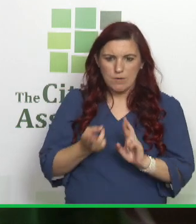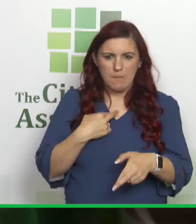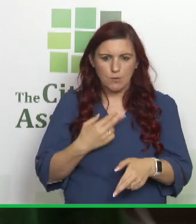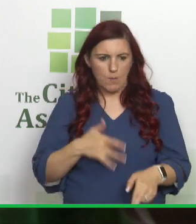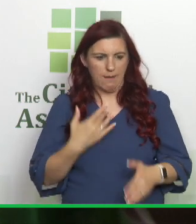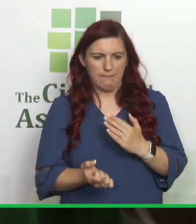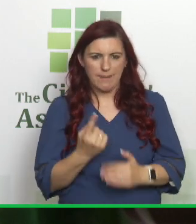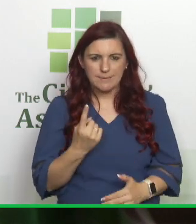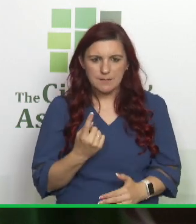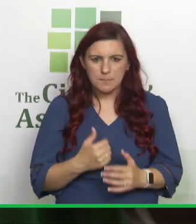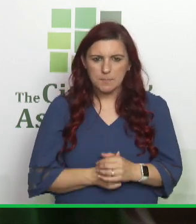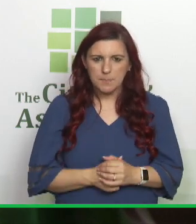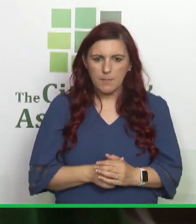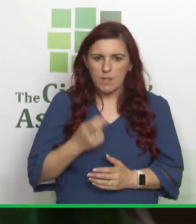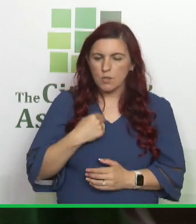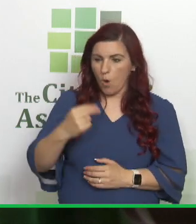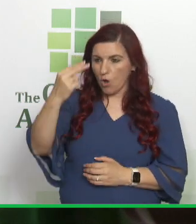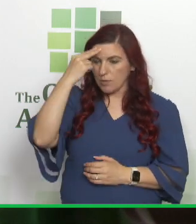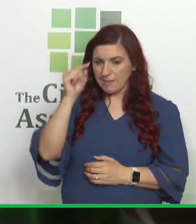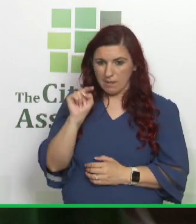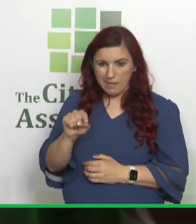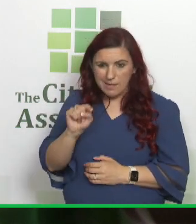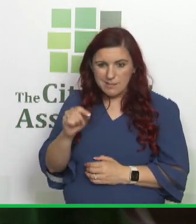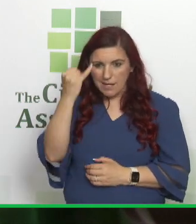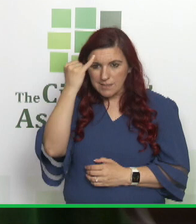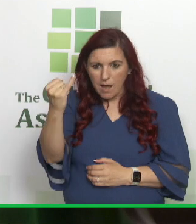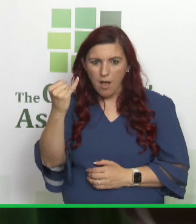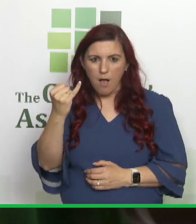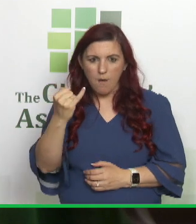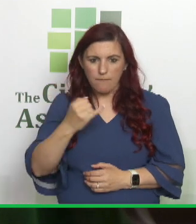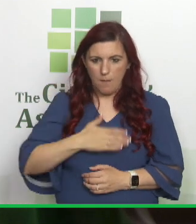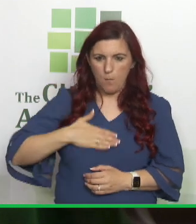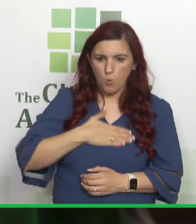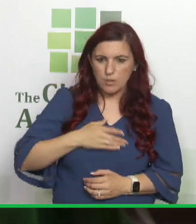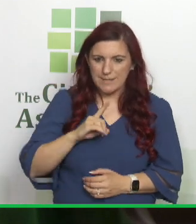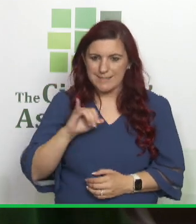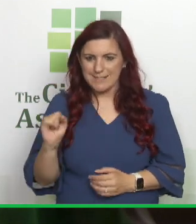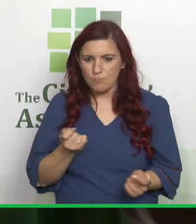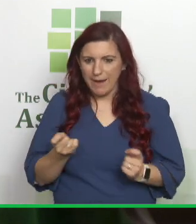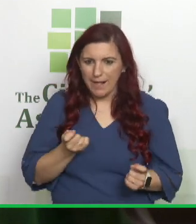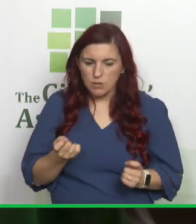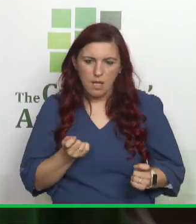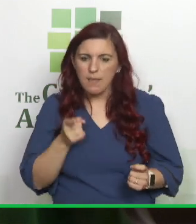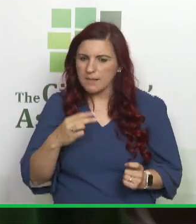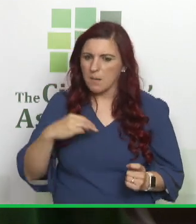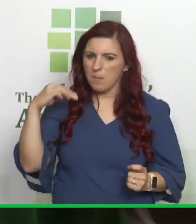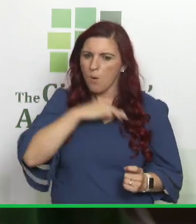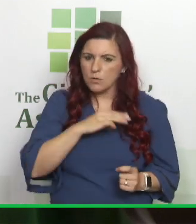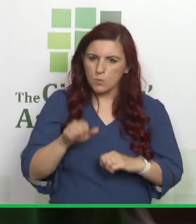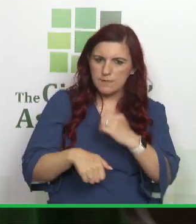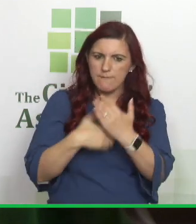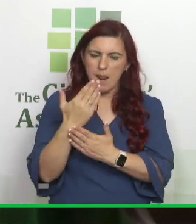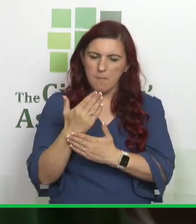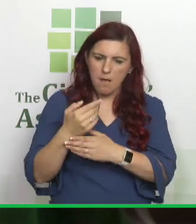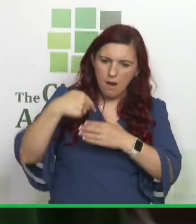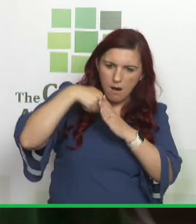events. Understanding this concept of emotional dysregulation, therefore, is crucial in developing comprehensive and effective supports